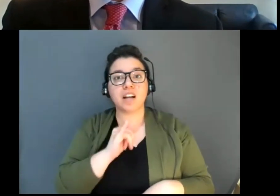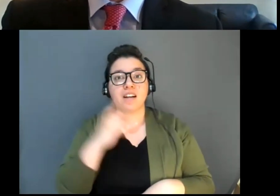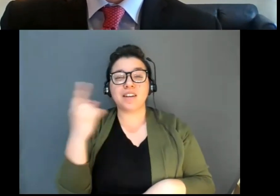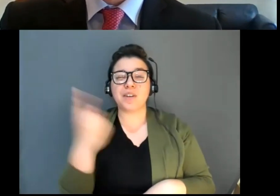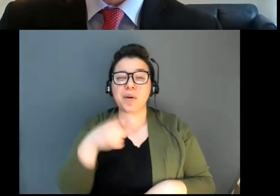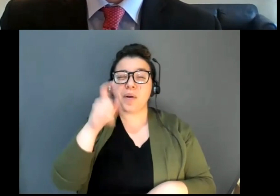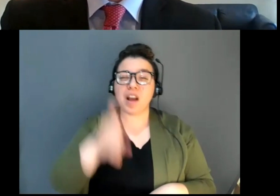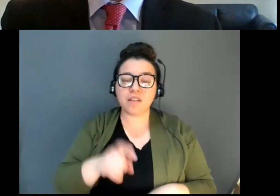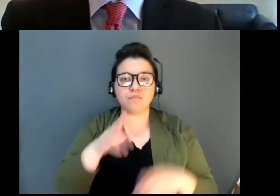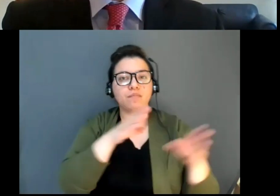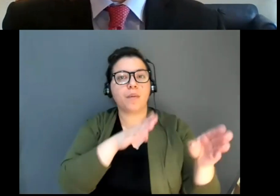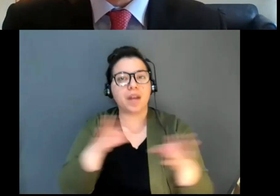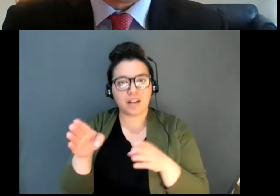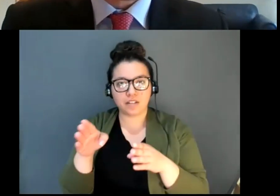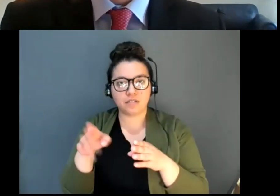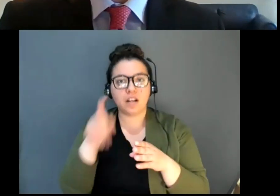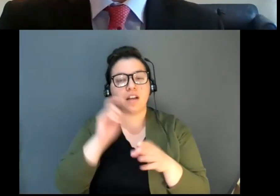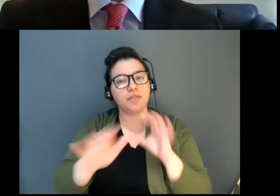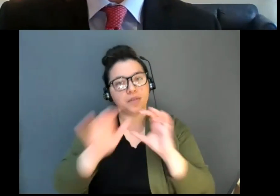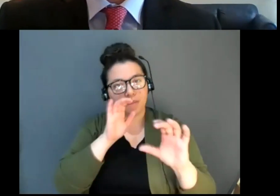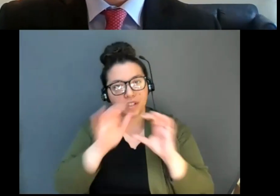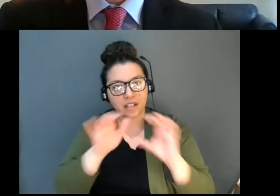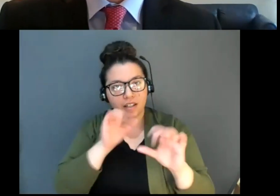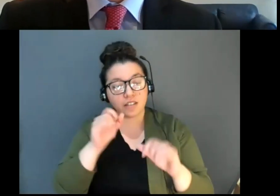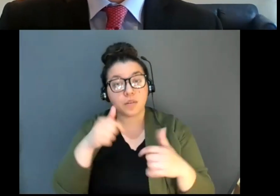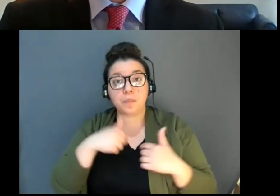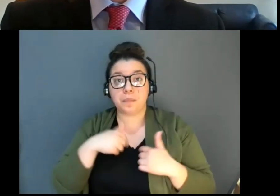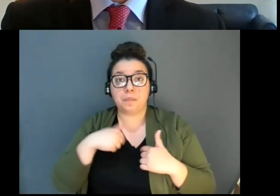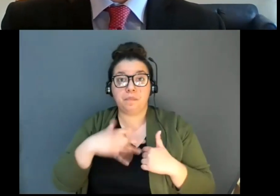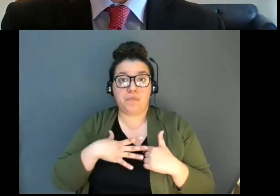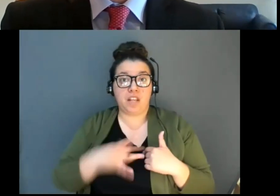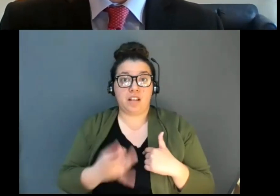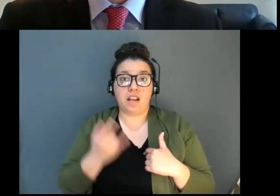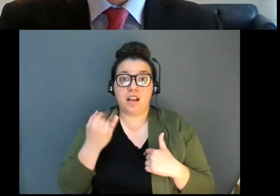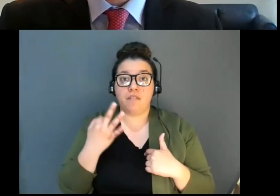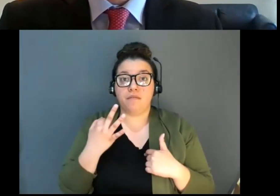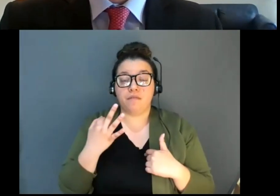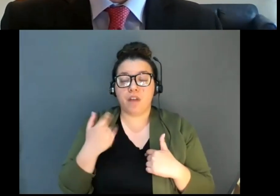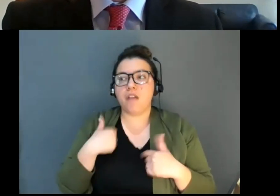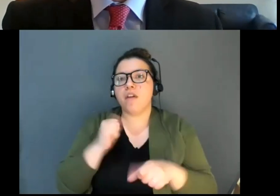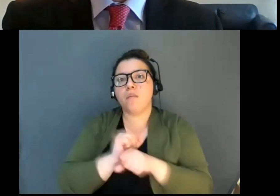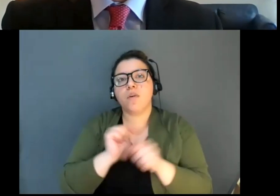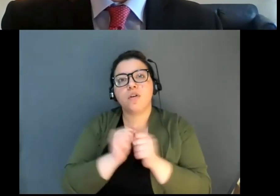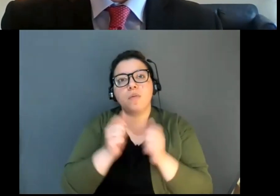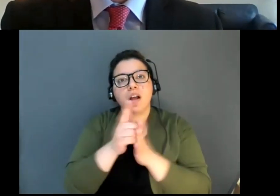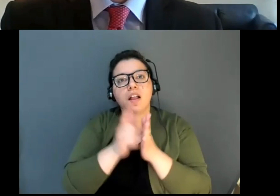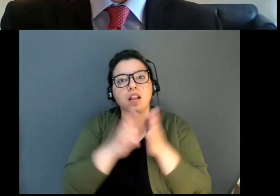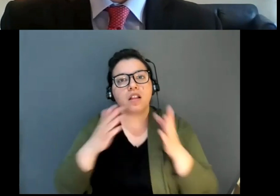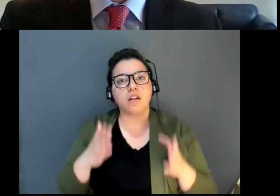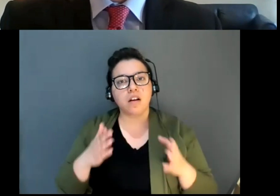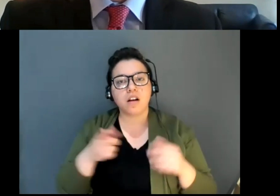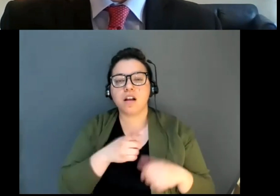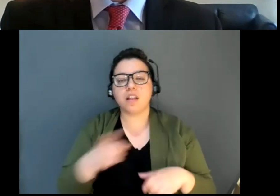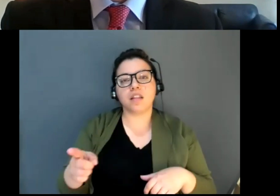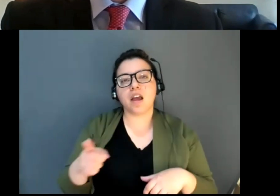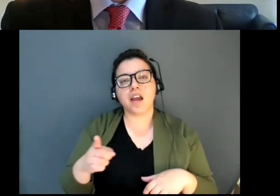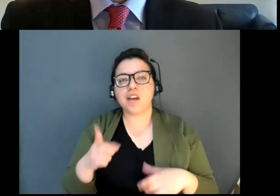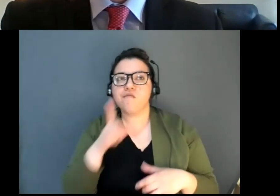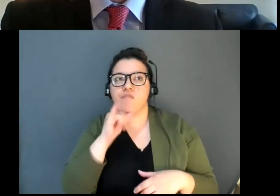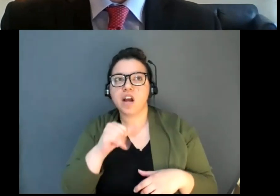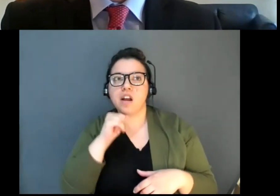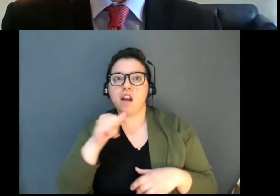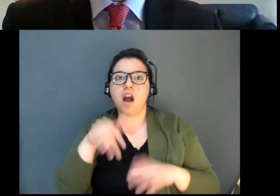yourself, communicating. So I like it when I'm interacting with attorneys, they don't say many words. I mean, that's